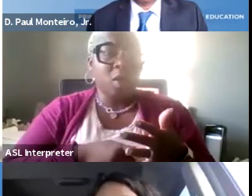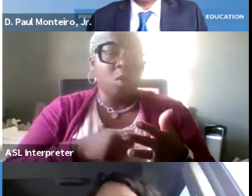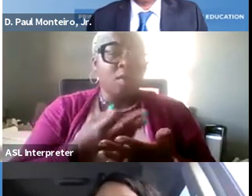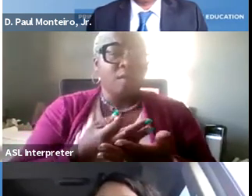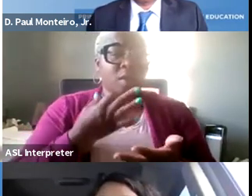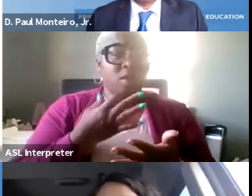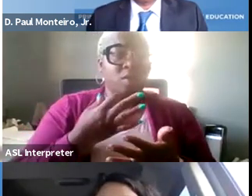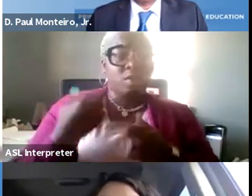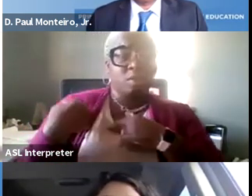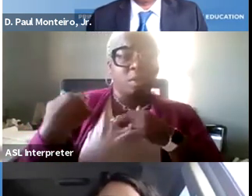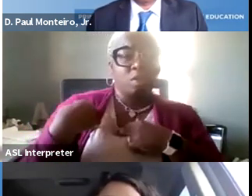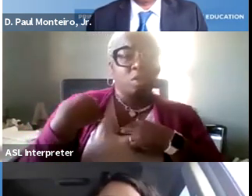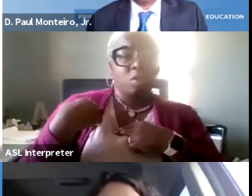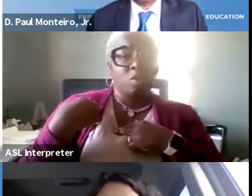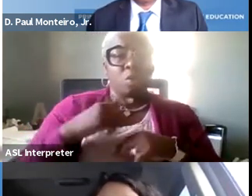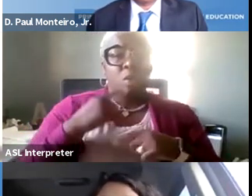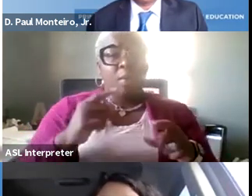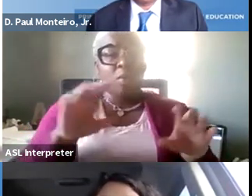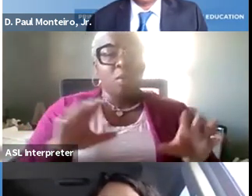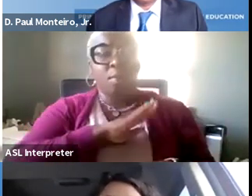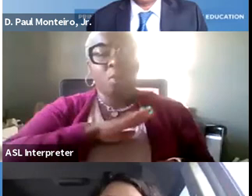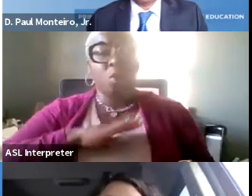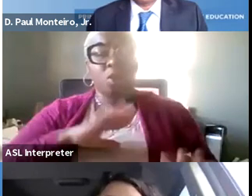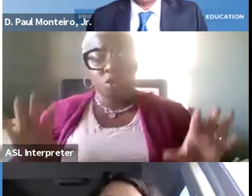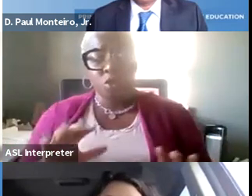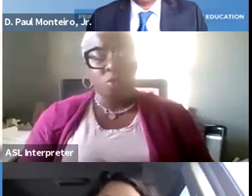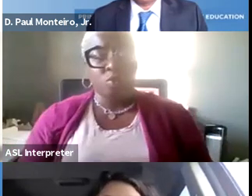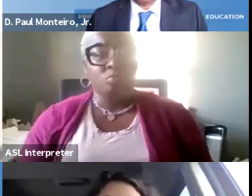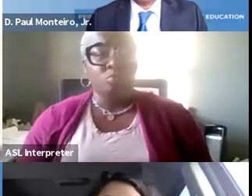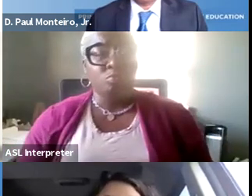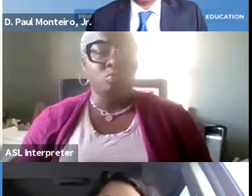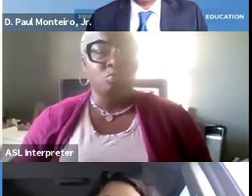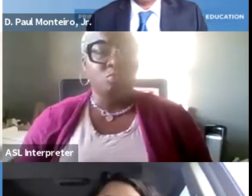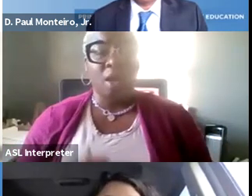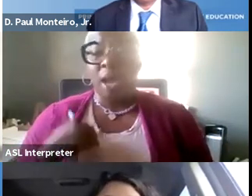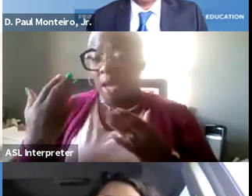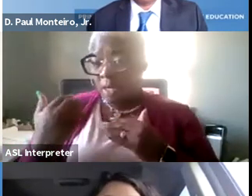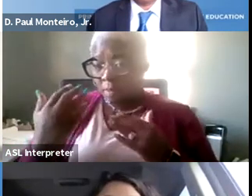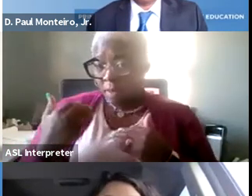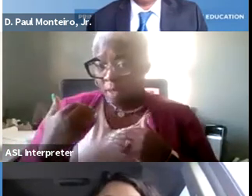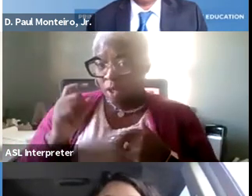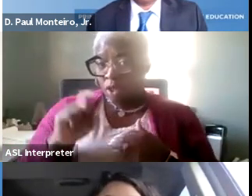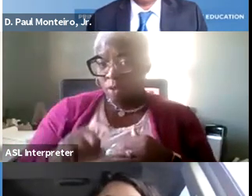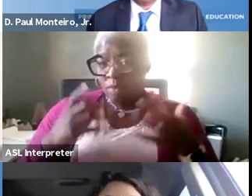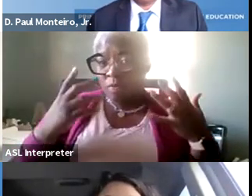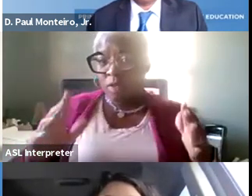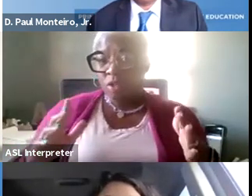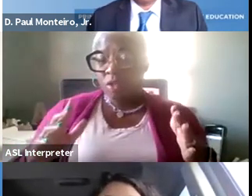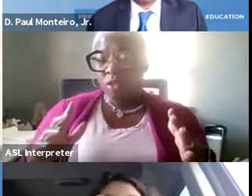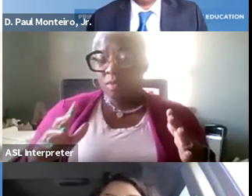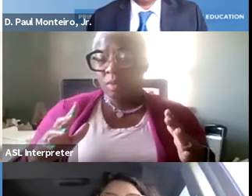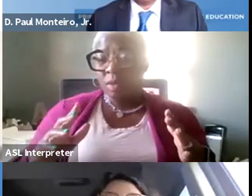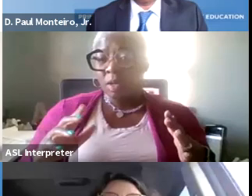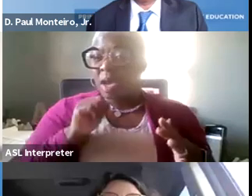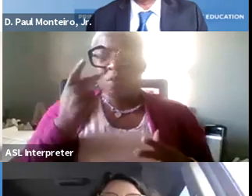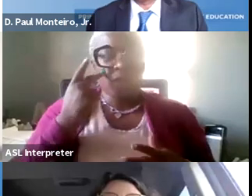that you said that you came on this board to do. And that I would expect that should be done. And to be quite frank, I